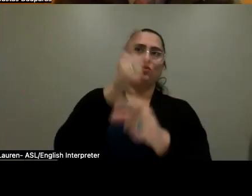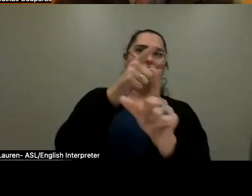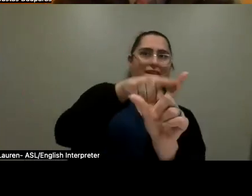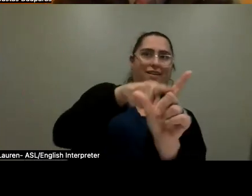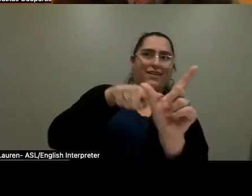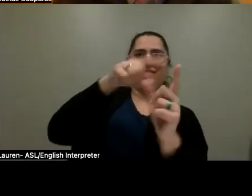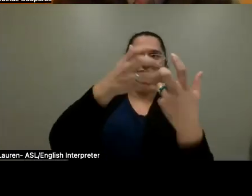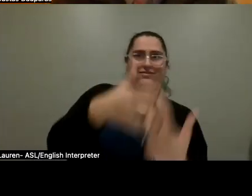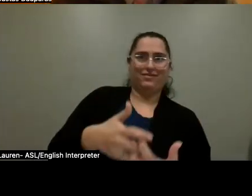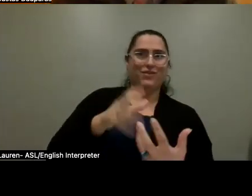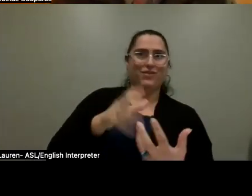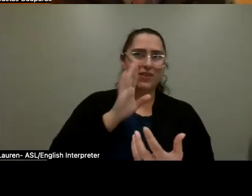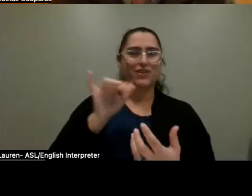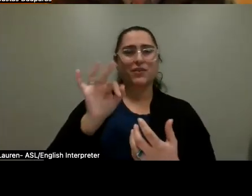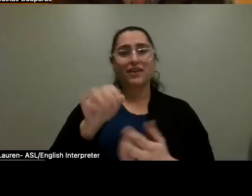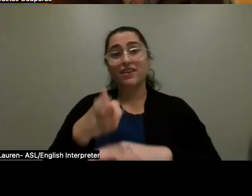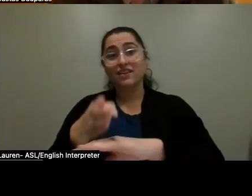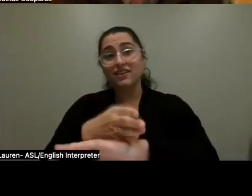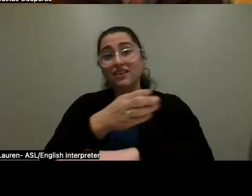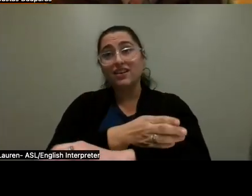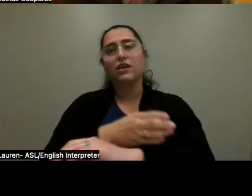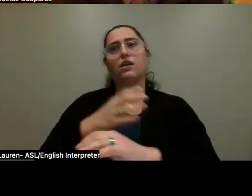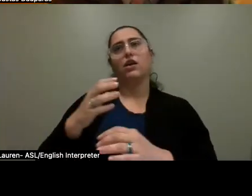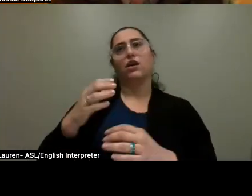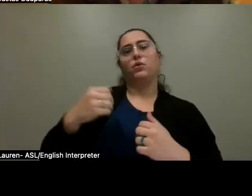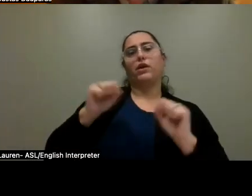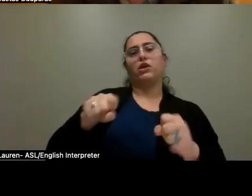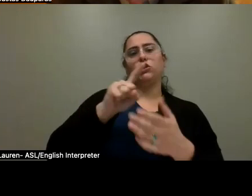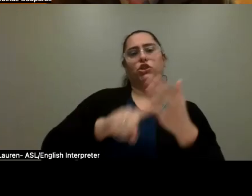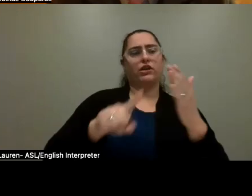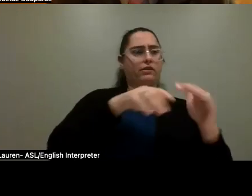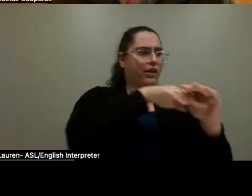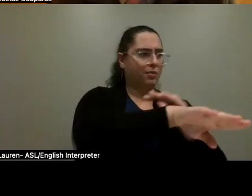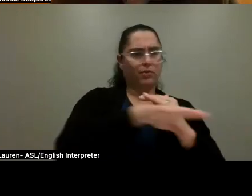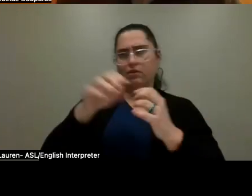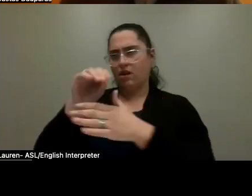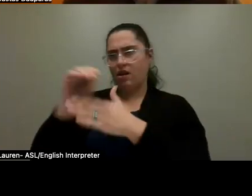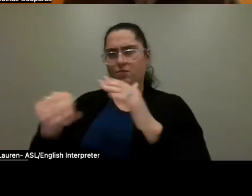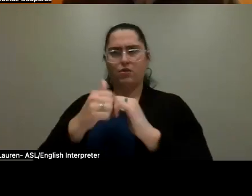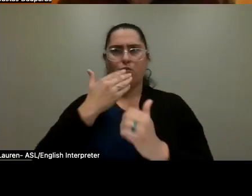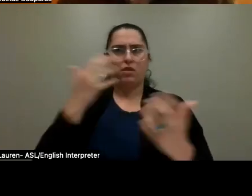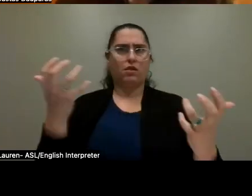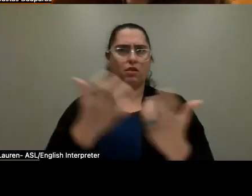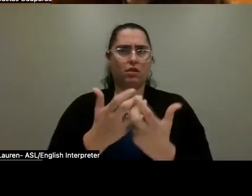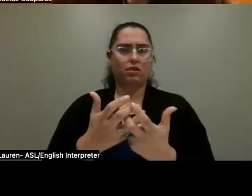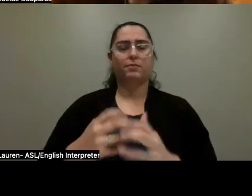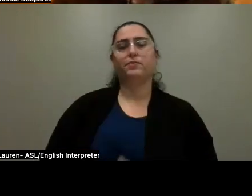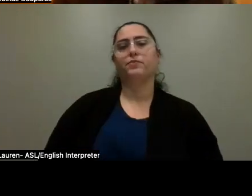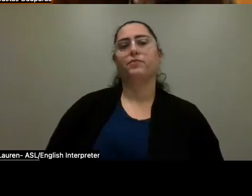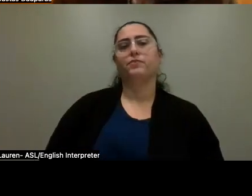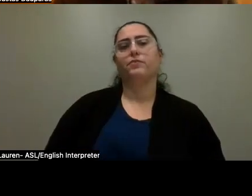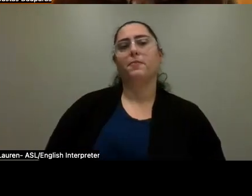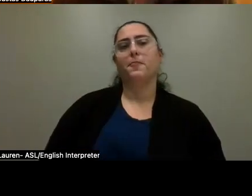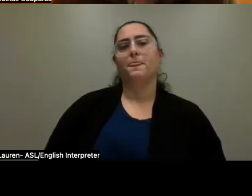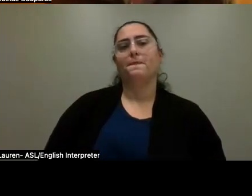more chance to sort of check yourself how well the input and output is matching. One of the last things also to talk about is that